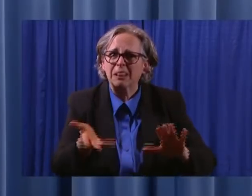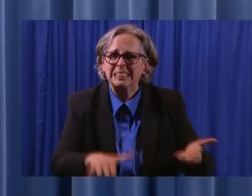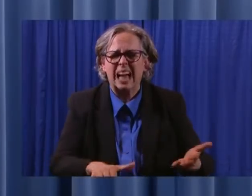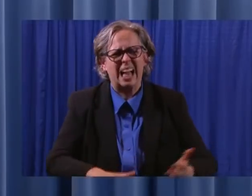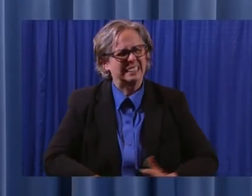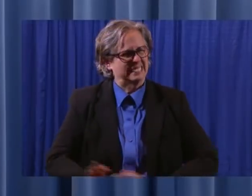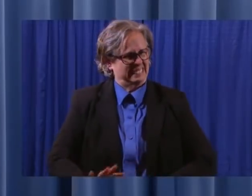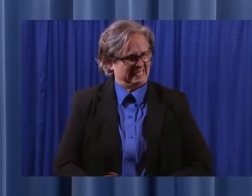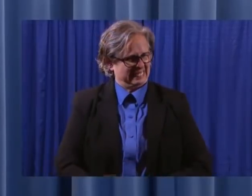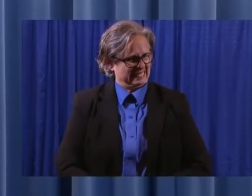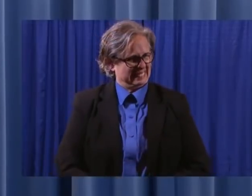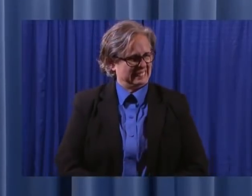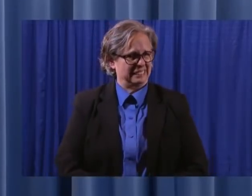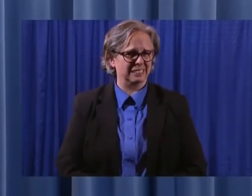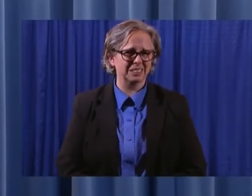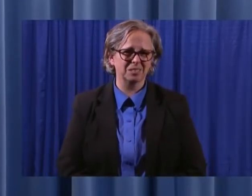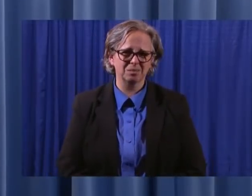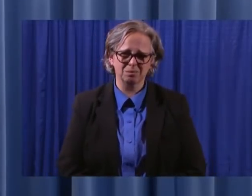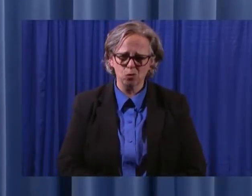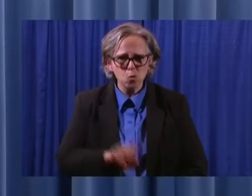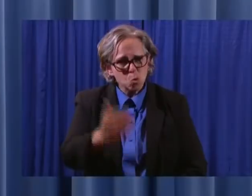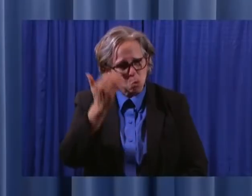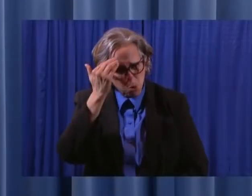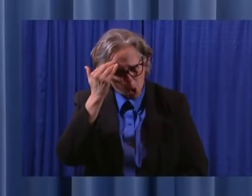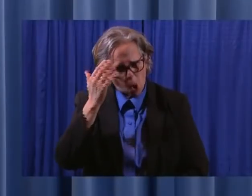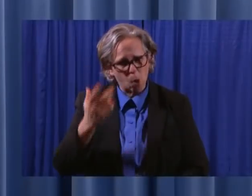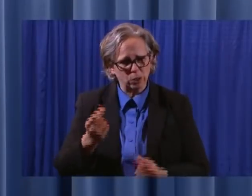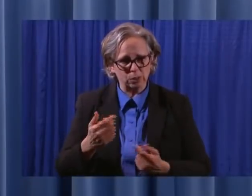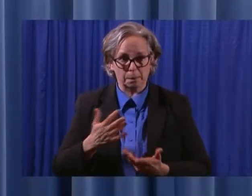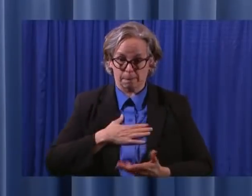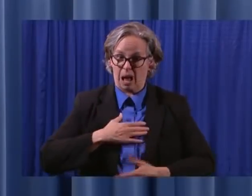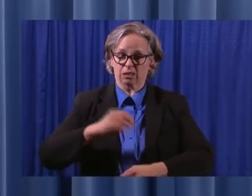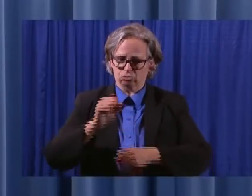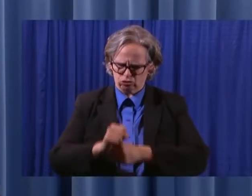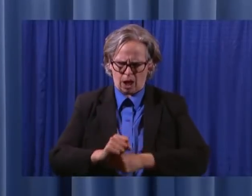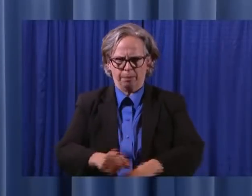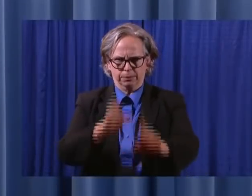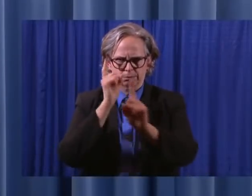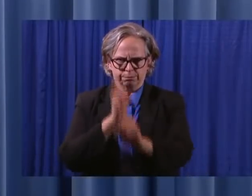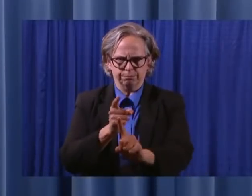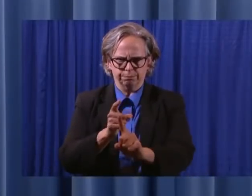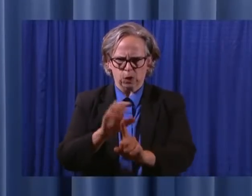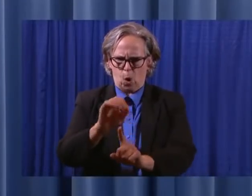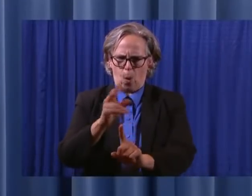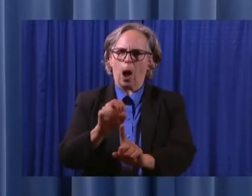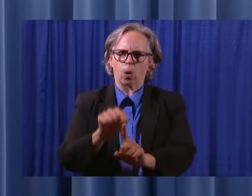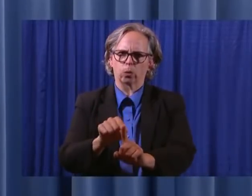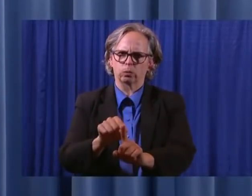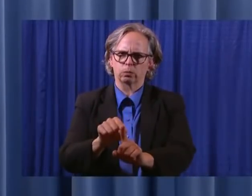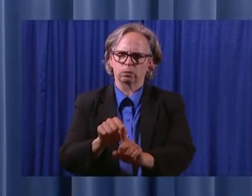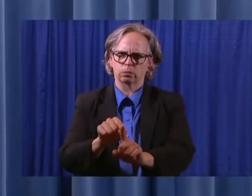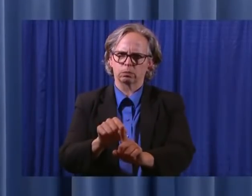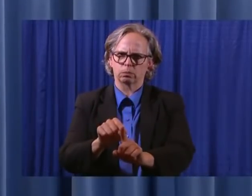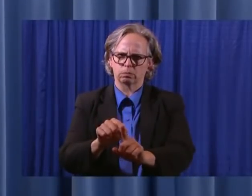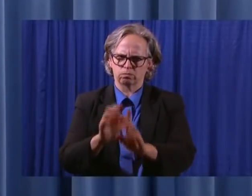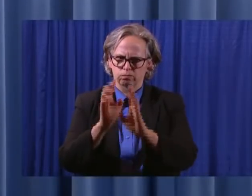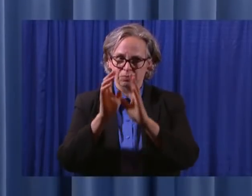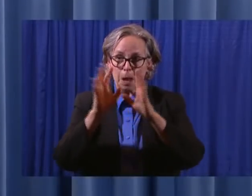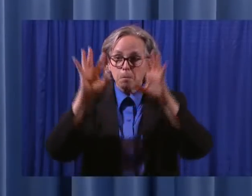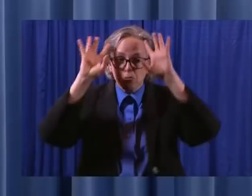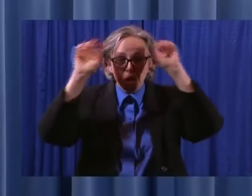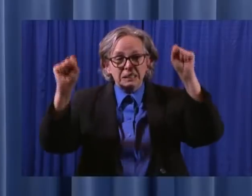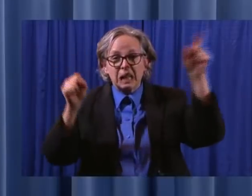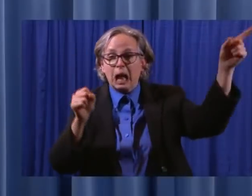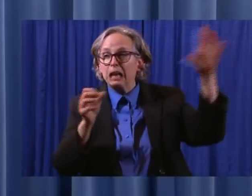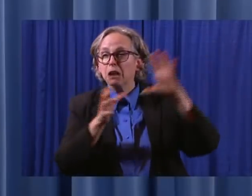what we have to do. My job is to focus on those things, and there's a lot of things I could comment about with the president. I could